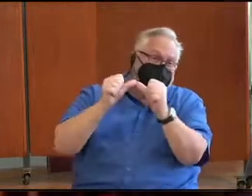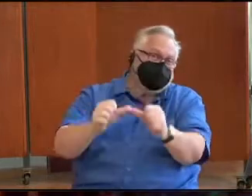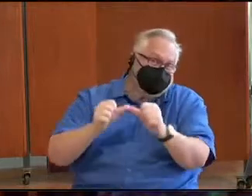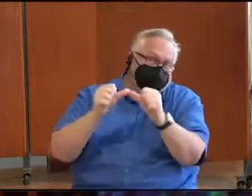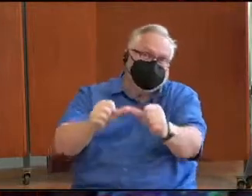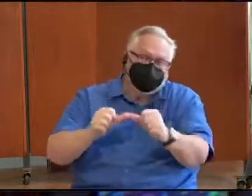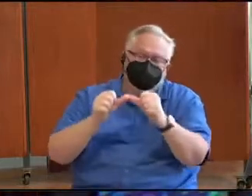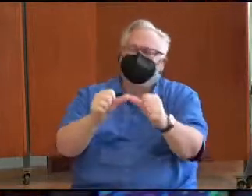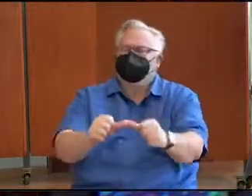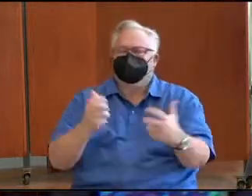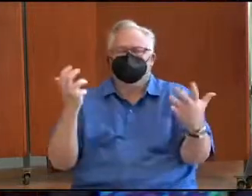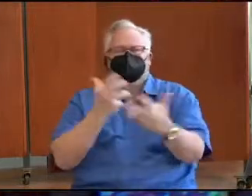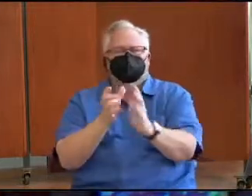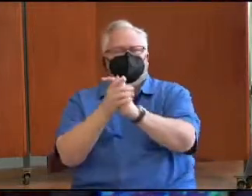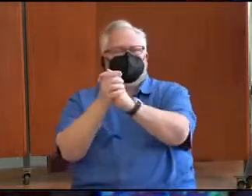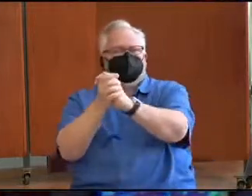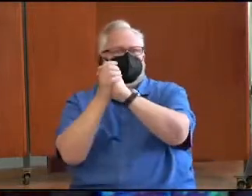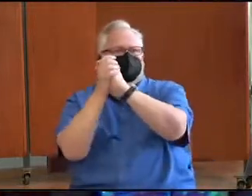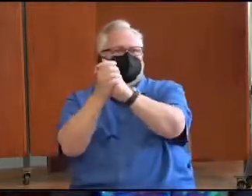hand.